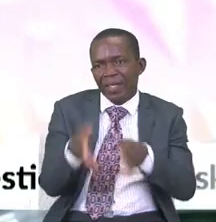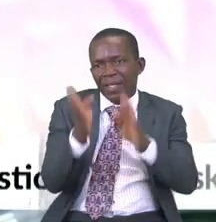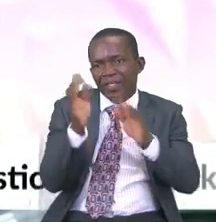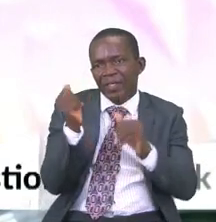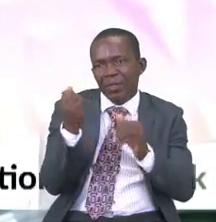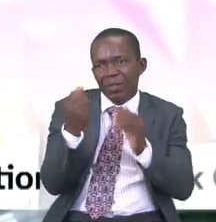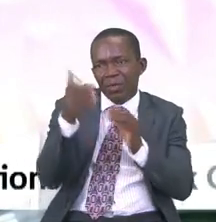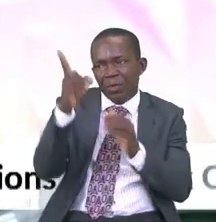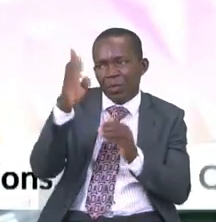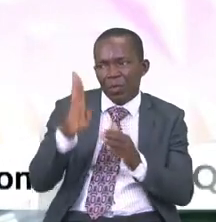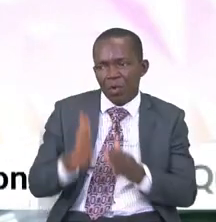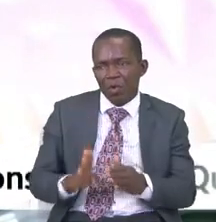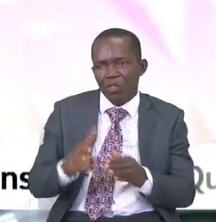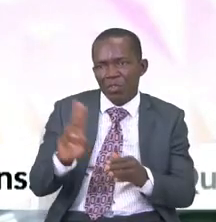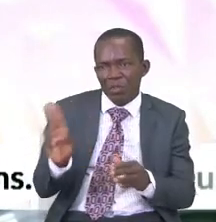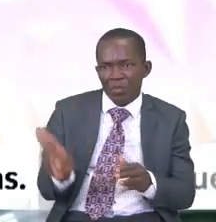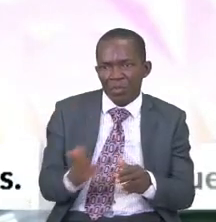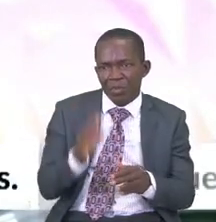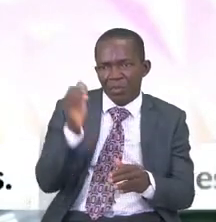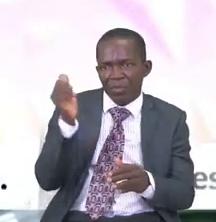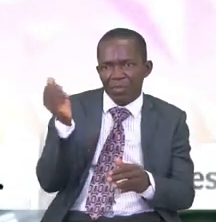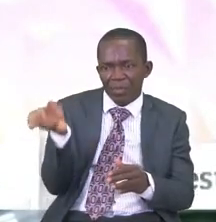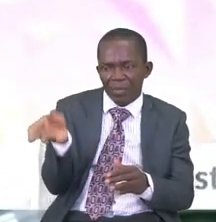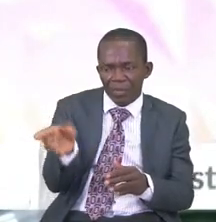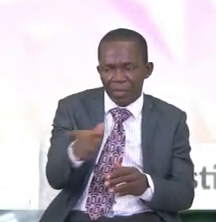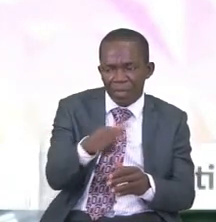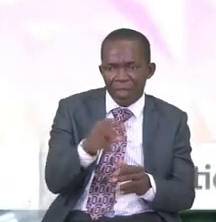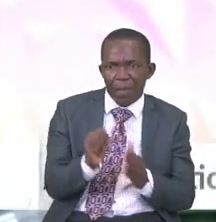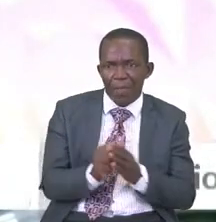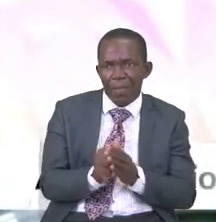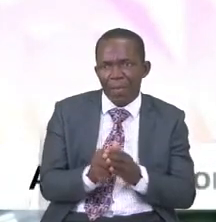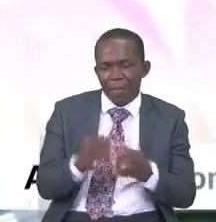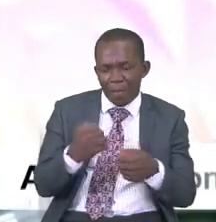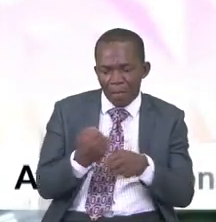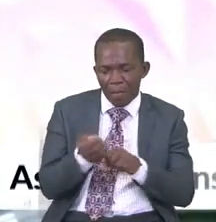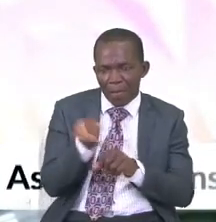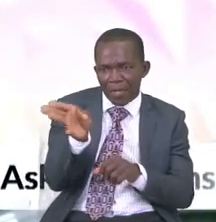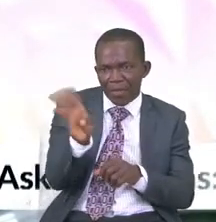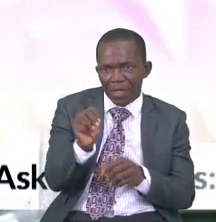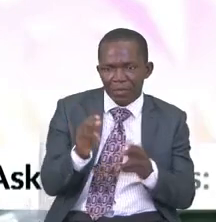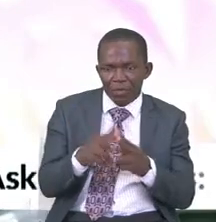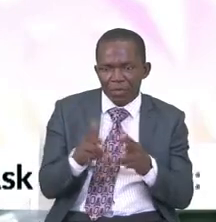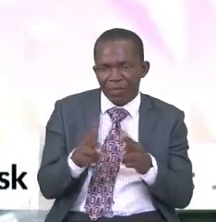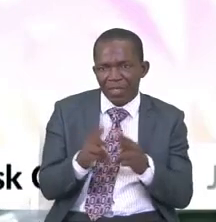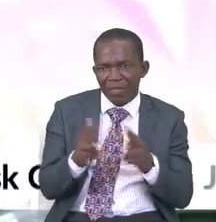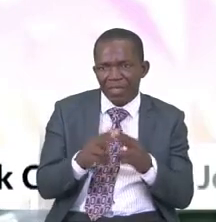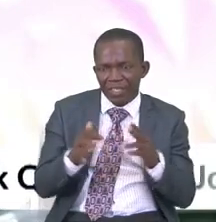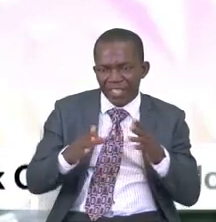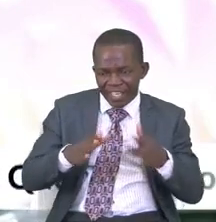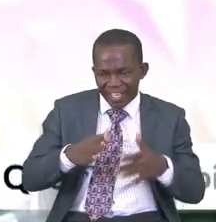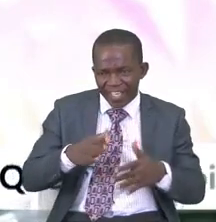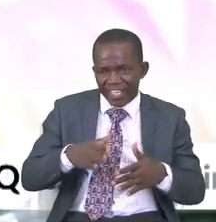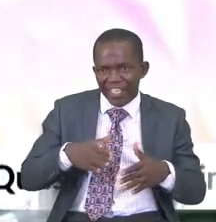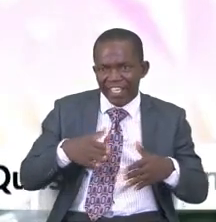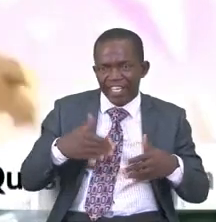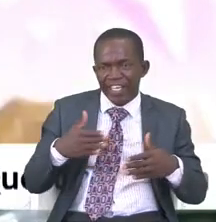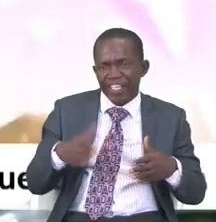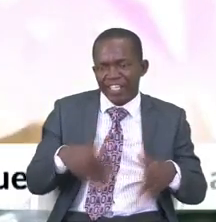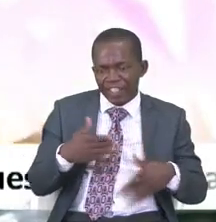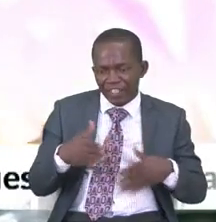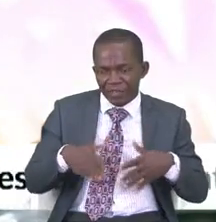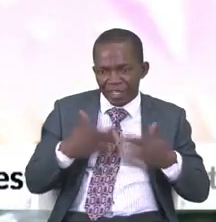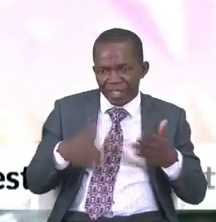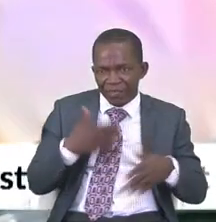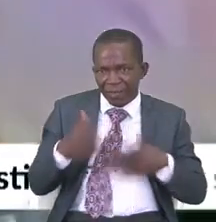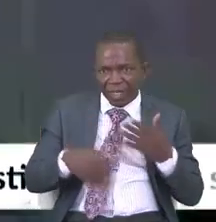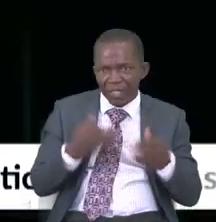angels are excited. Why don't you get excited? Get the young ones excited for God to serve the Lord with all their heart, with all